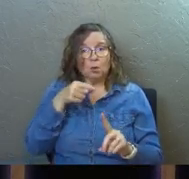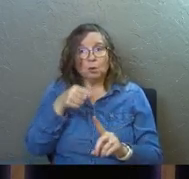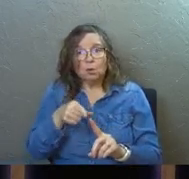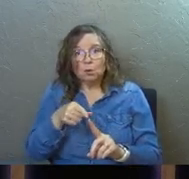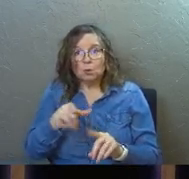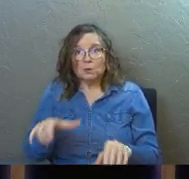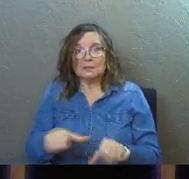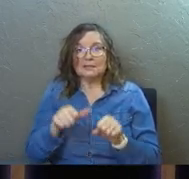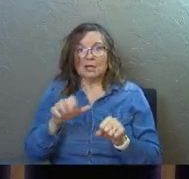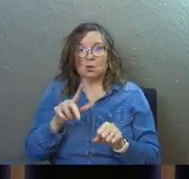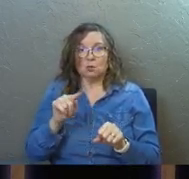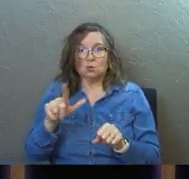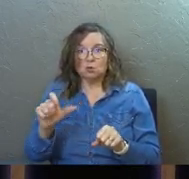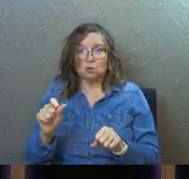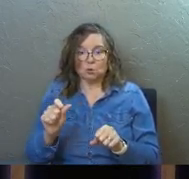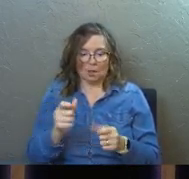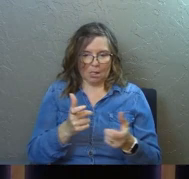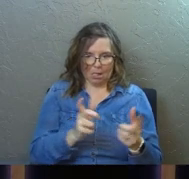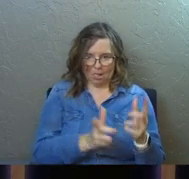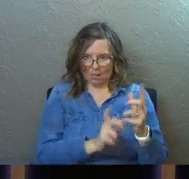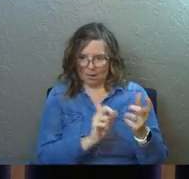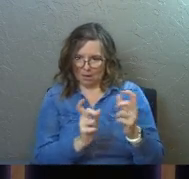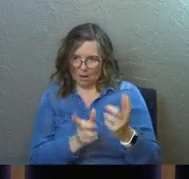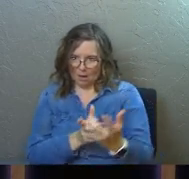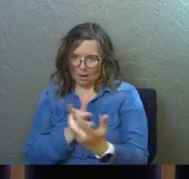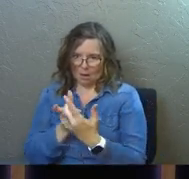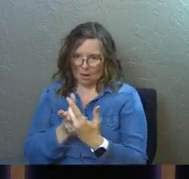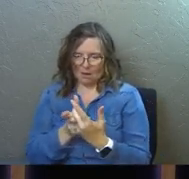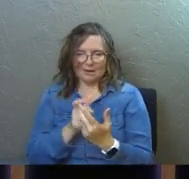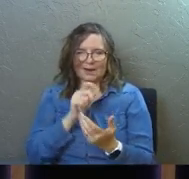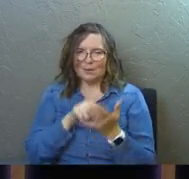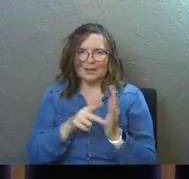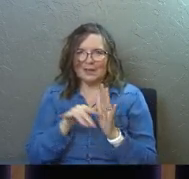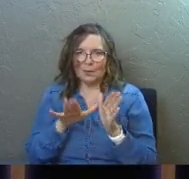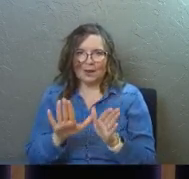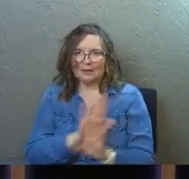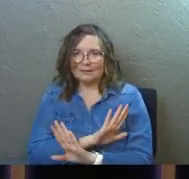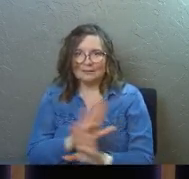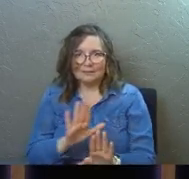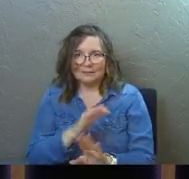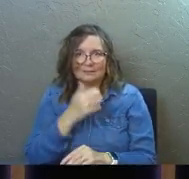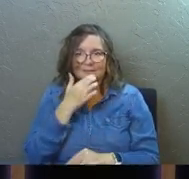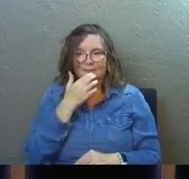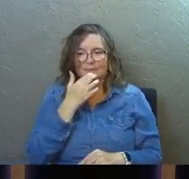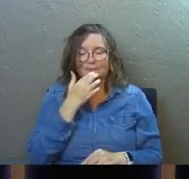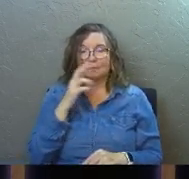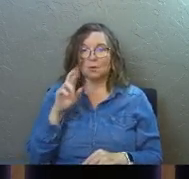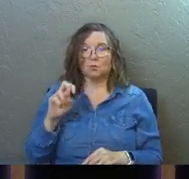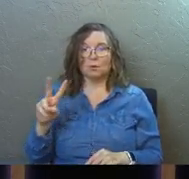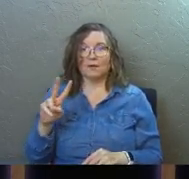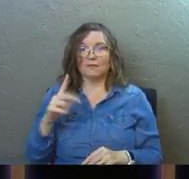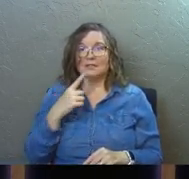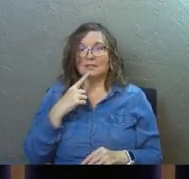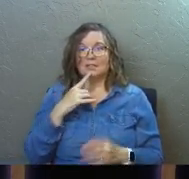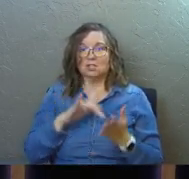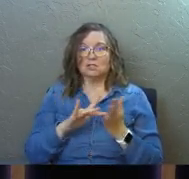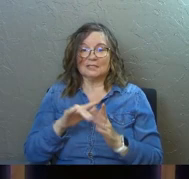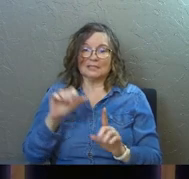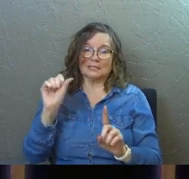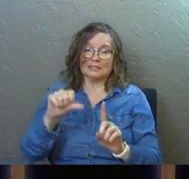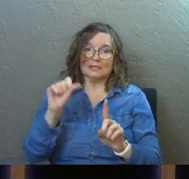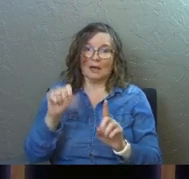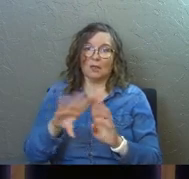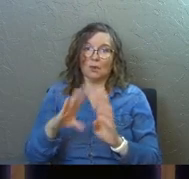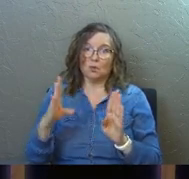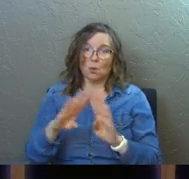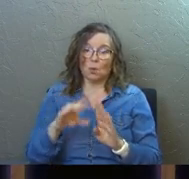you taking your tools and trying to make God do something in your life. I don't mean it like that. Revelation says Jesus is knocking at the